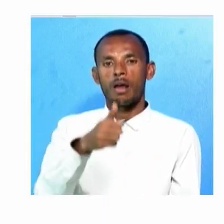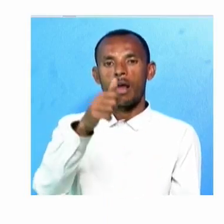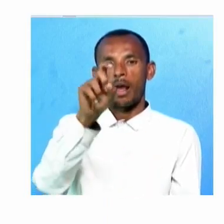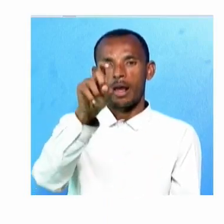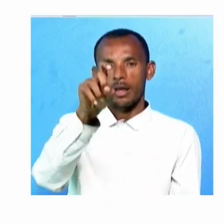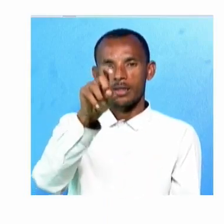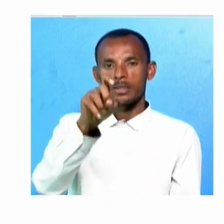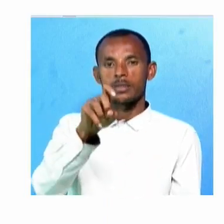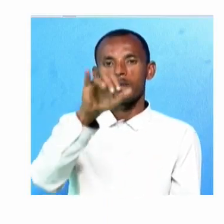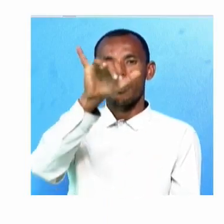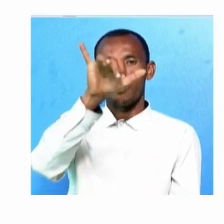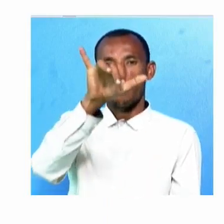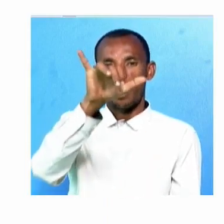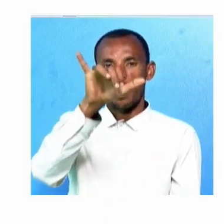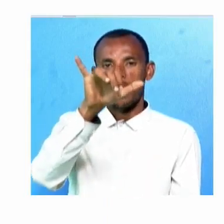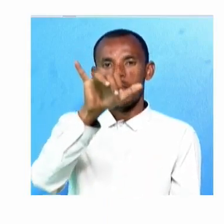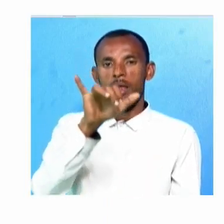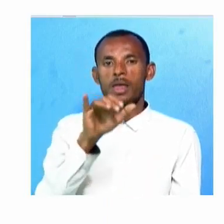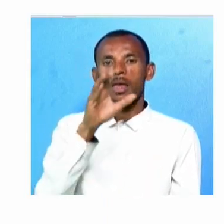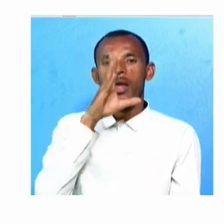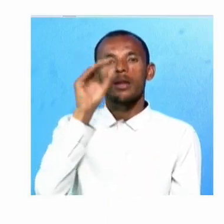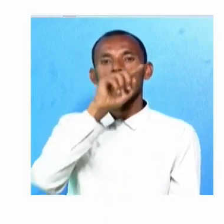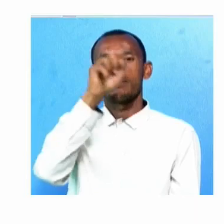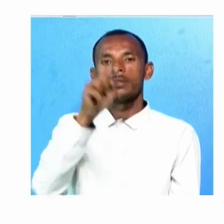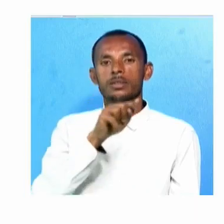X, Y, Z,